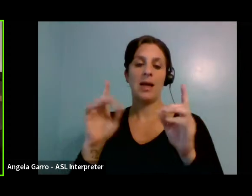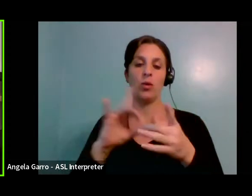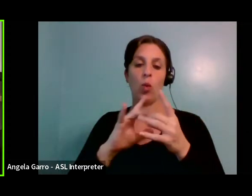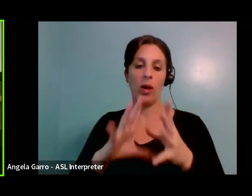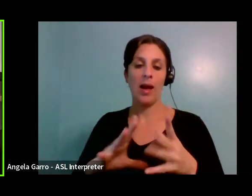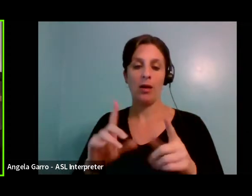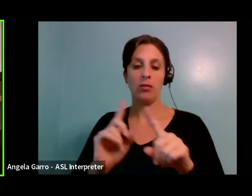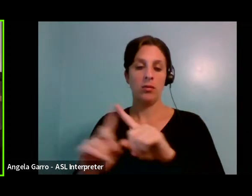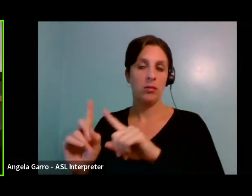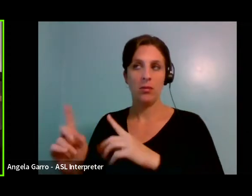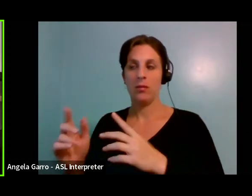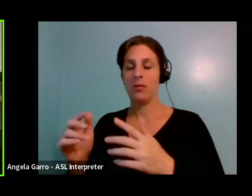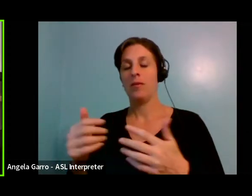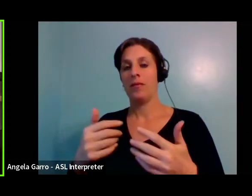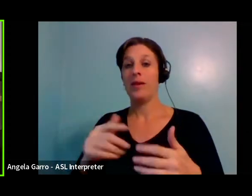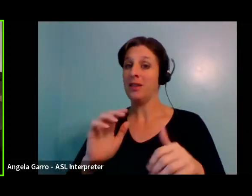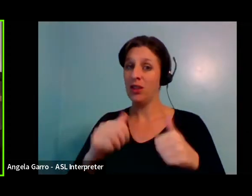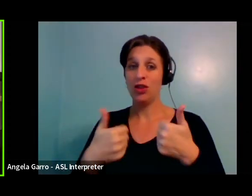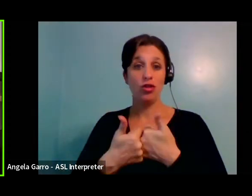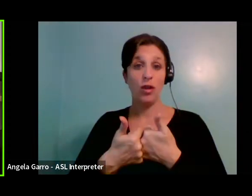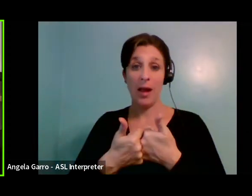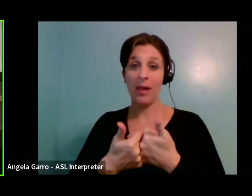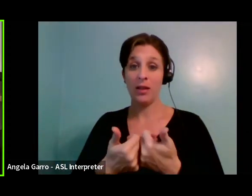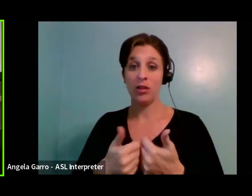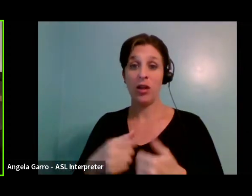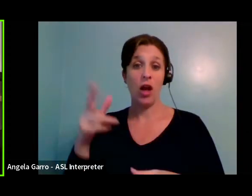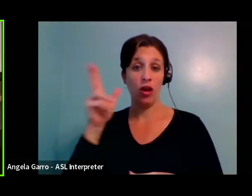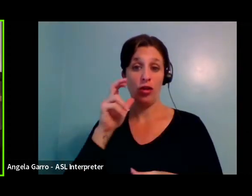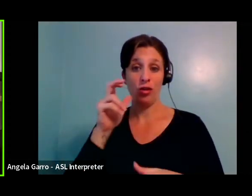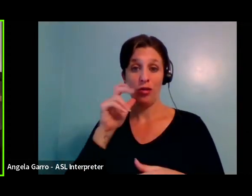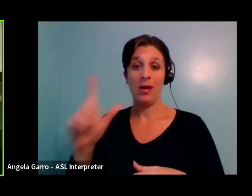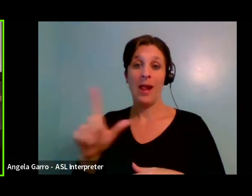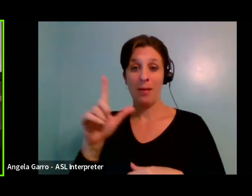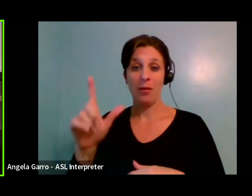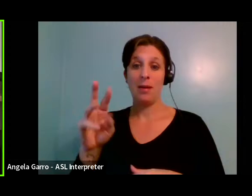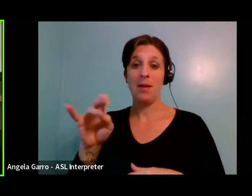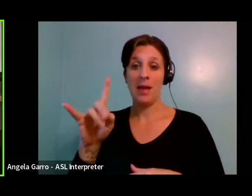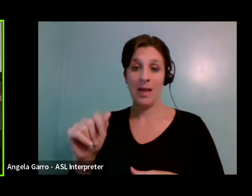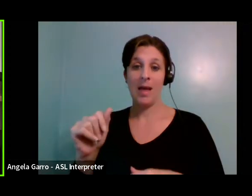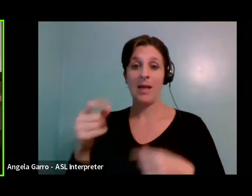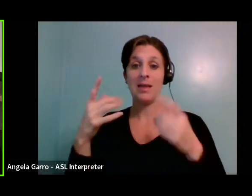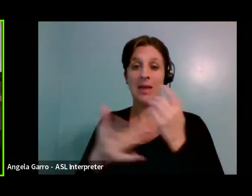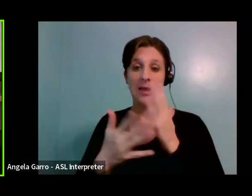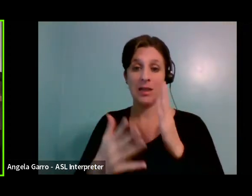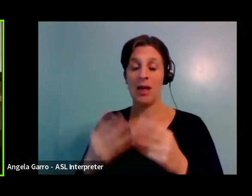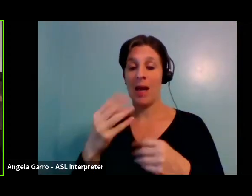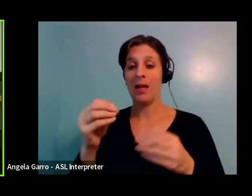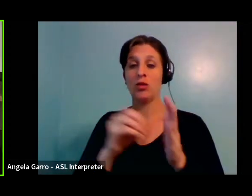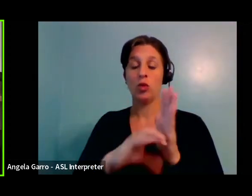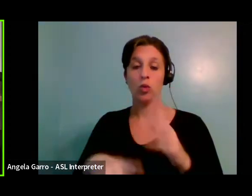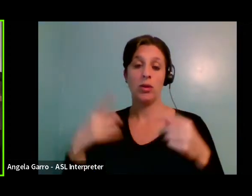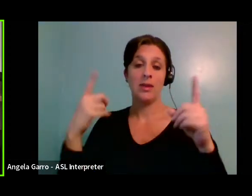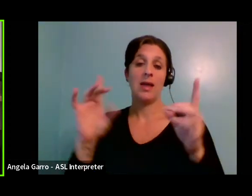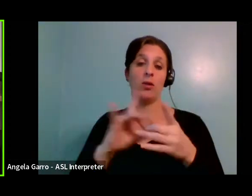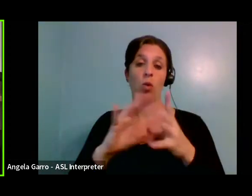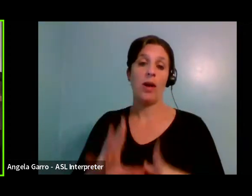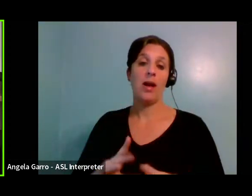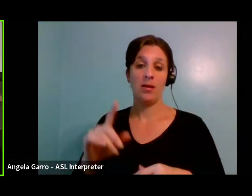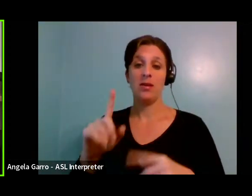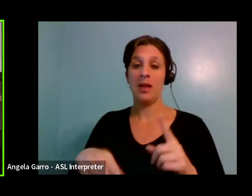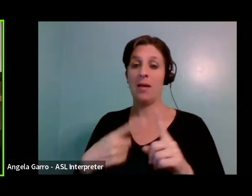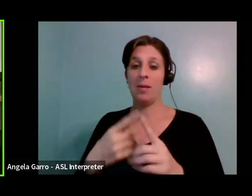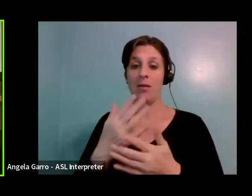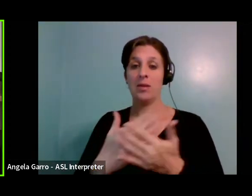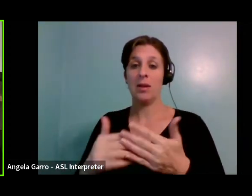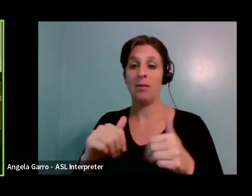been a challenge. I've heard from library media technicians and student success coordinators around some of the